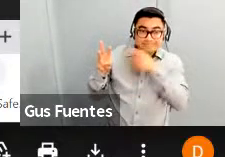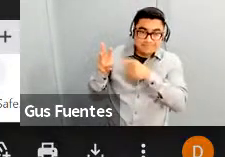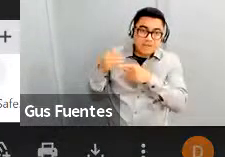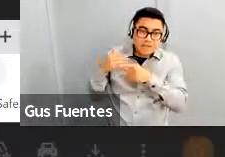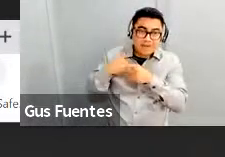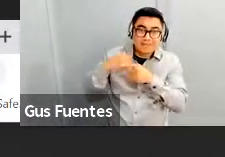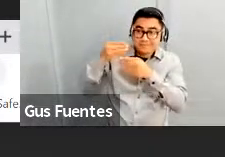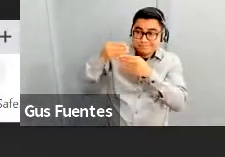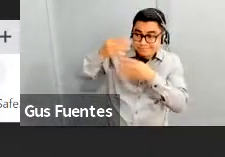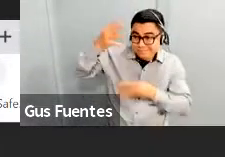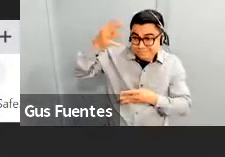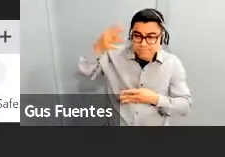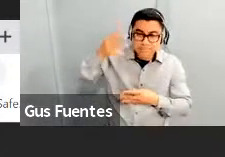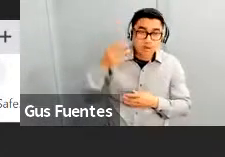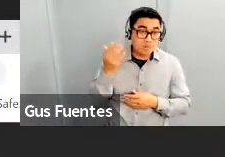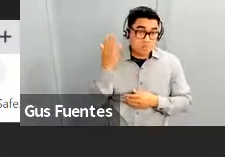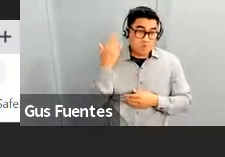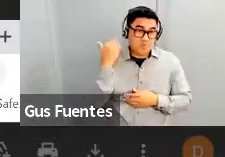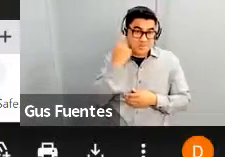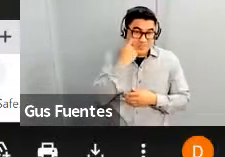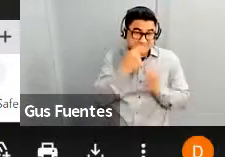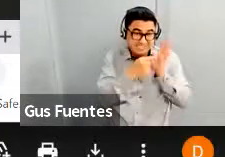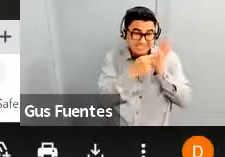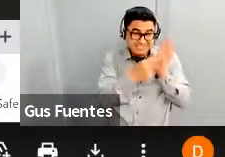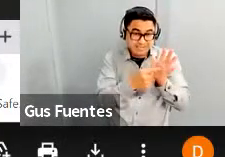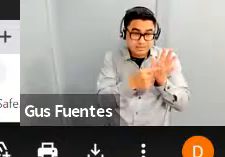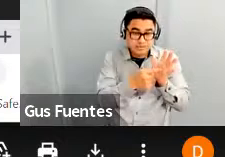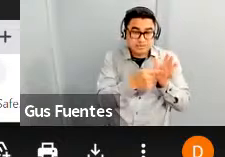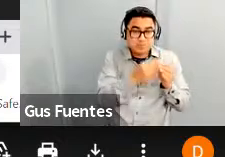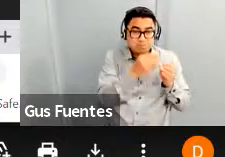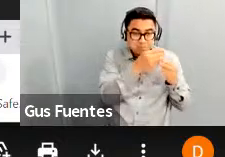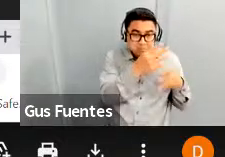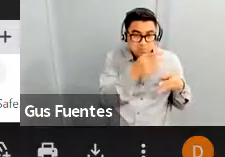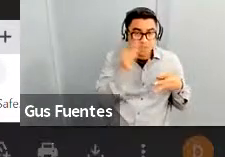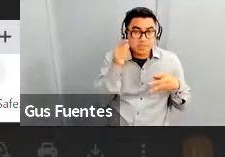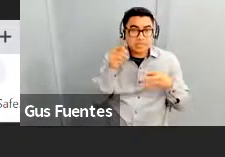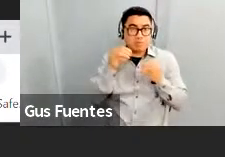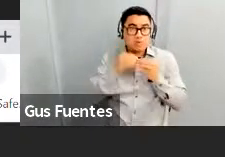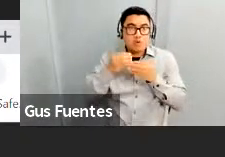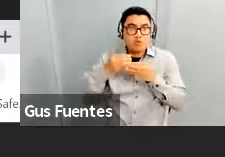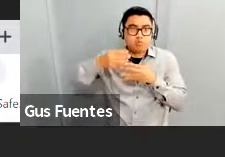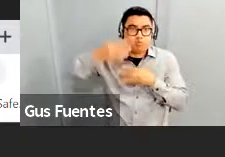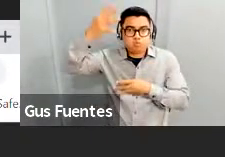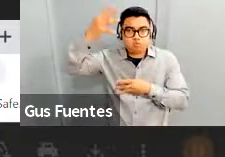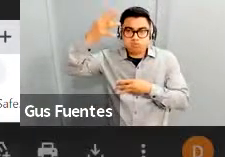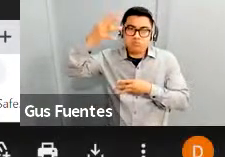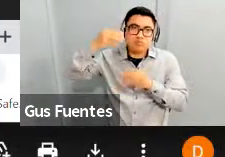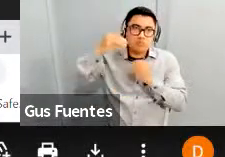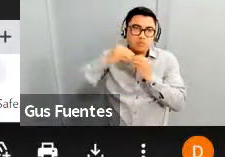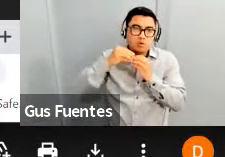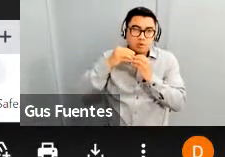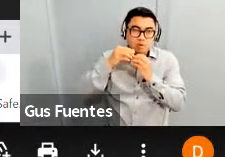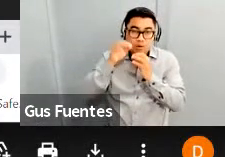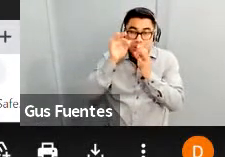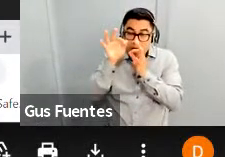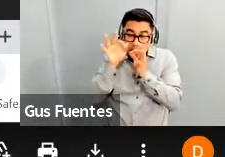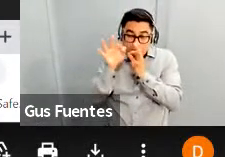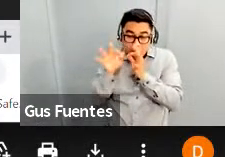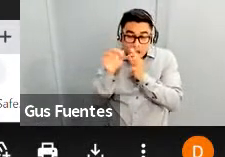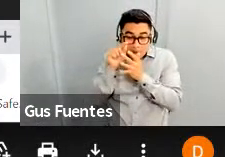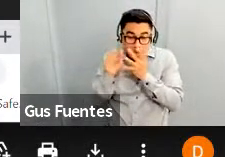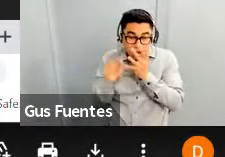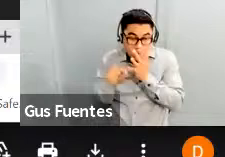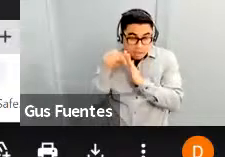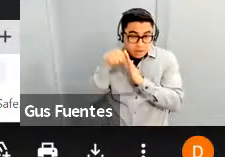than the previous document that I shared with you. And this is based off of, this